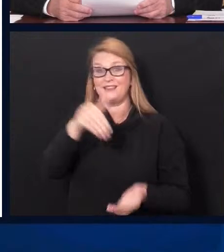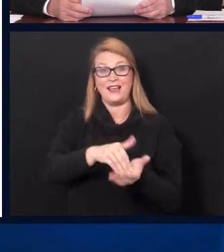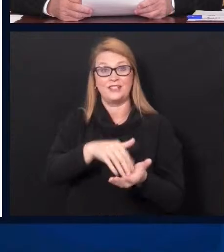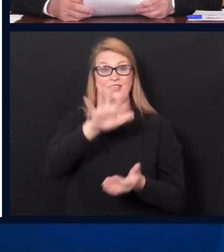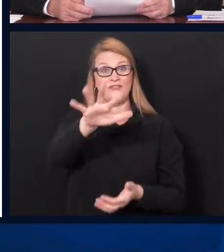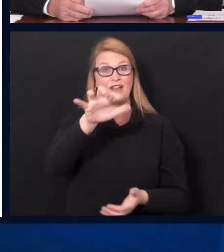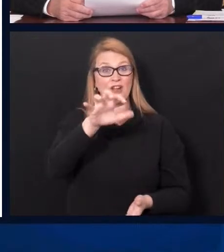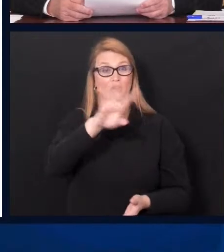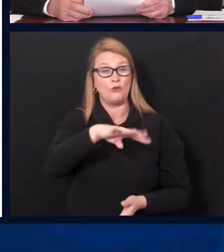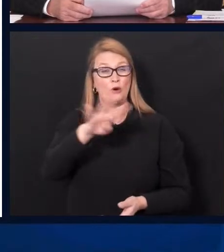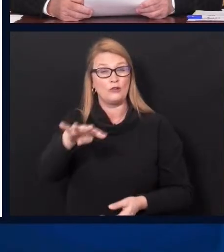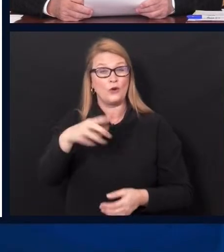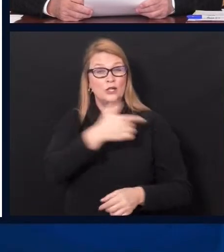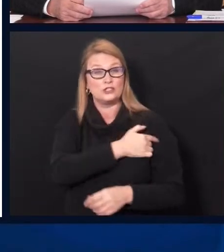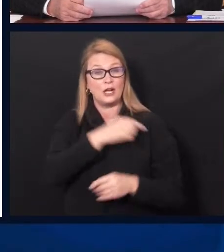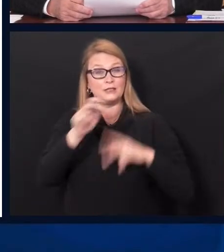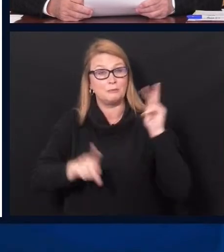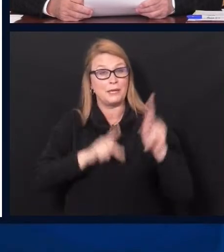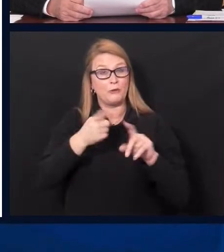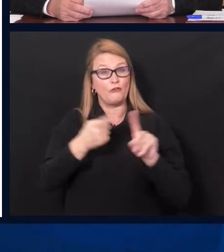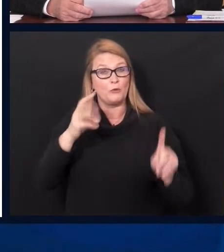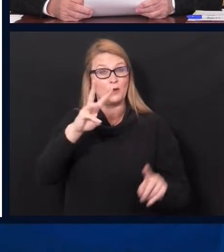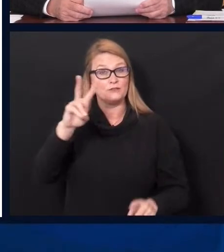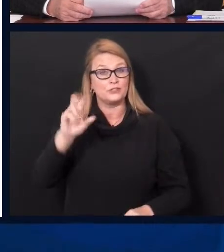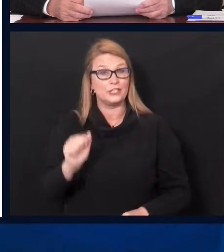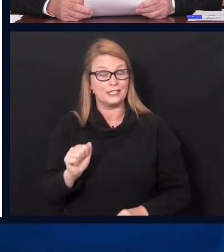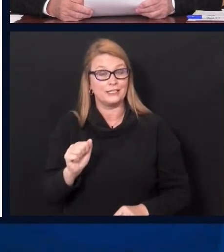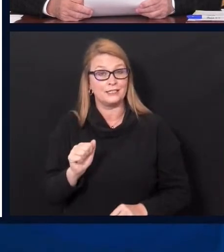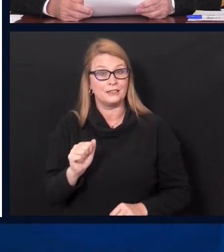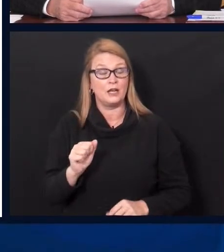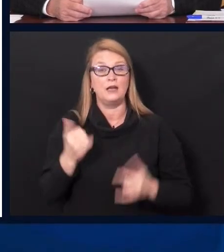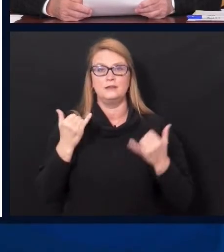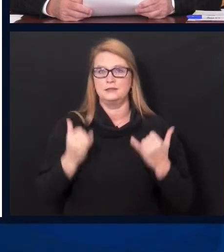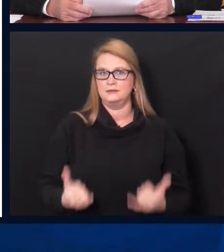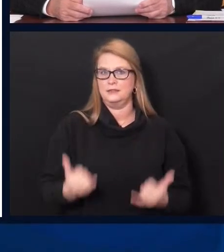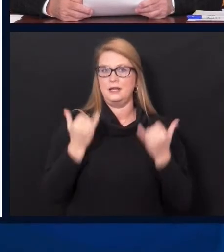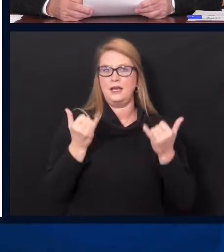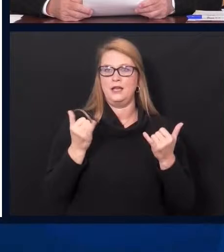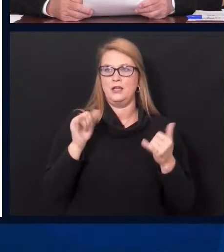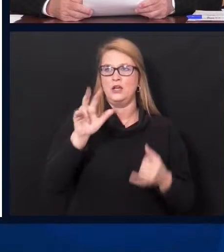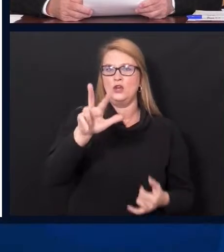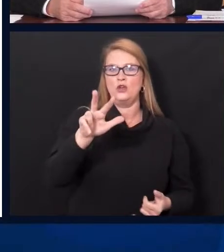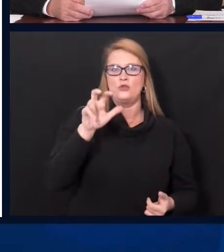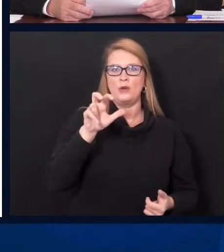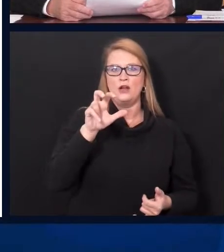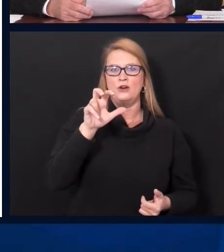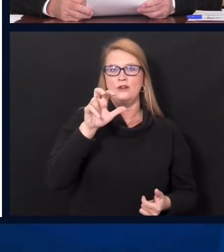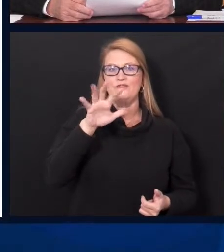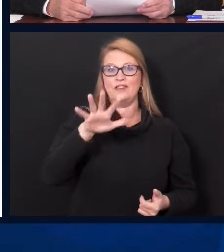10,544 shots in West Virginians' arms, and to date we have put